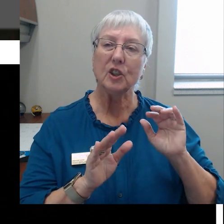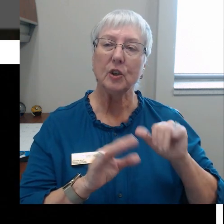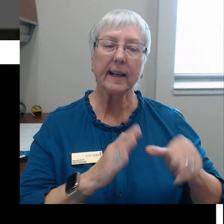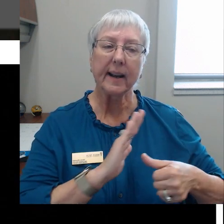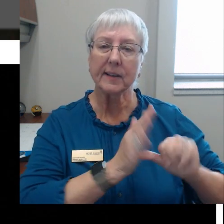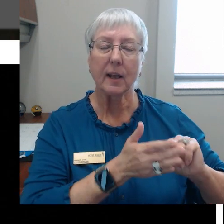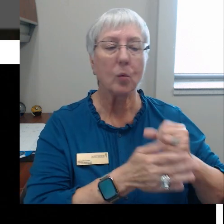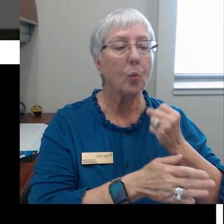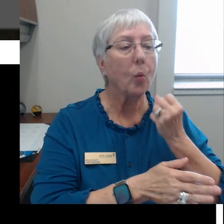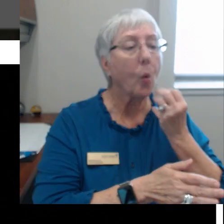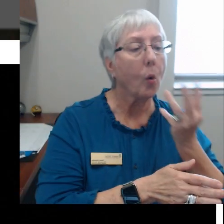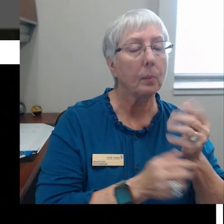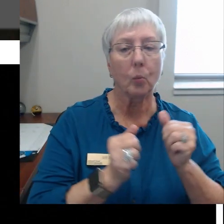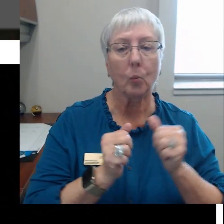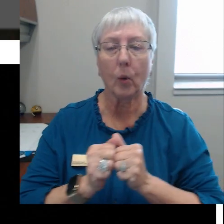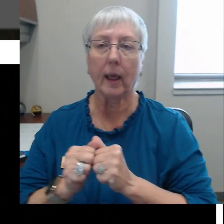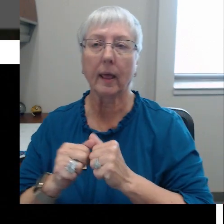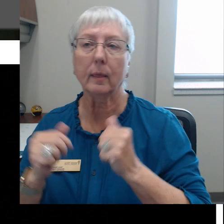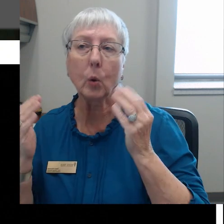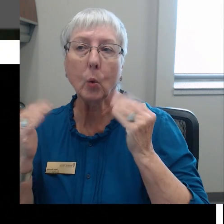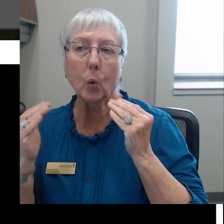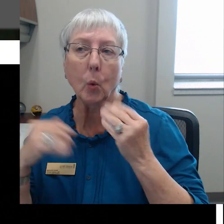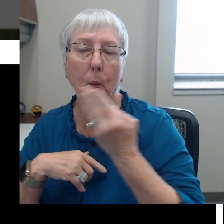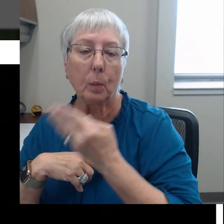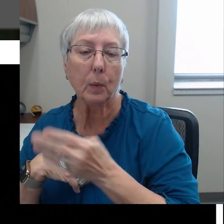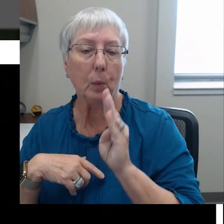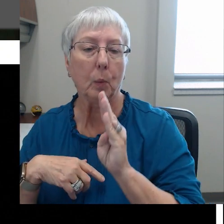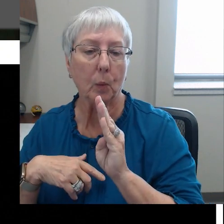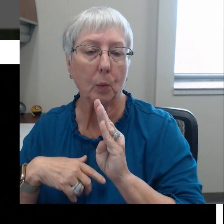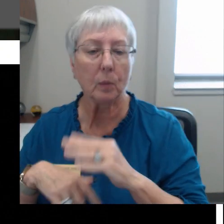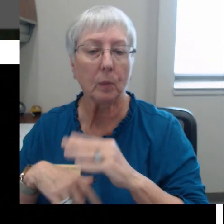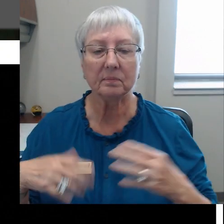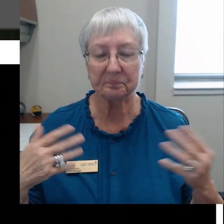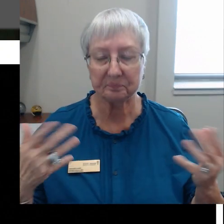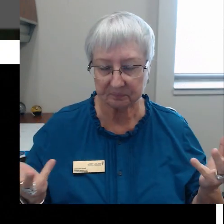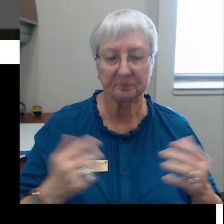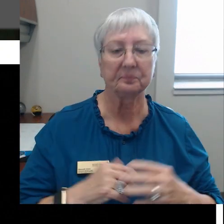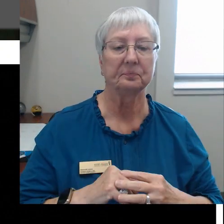against a focal point of blue, sometimes a field of cool